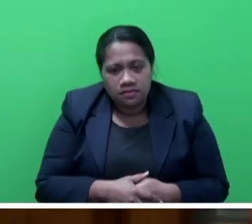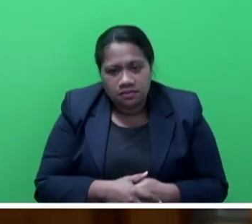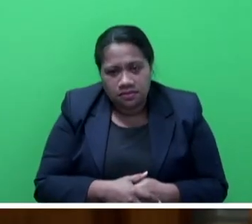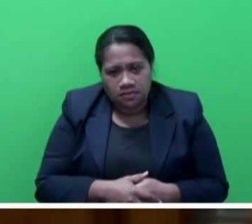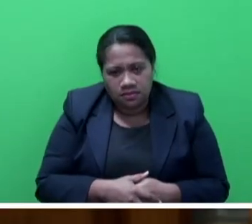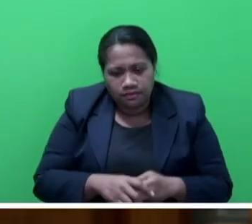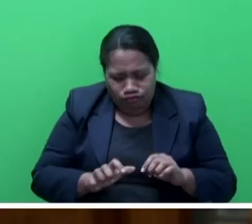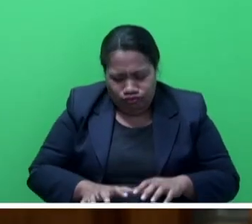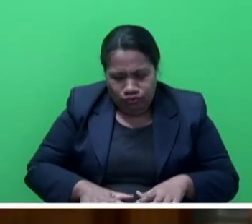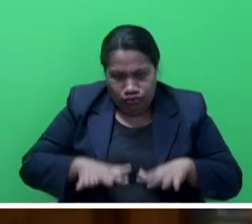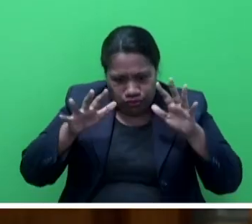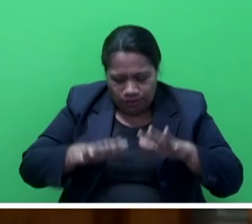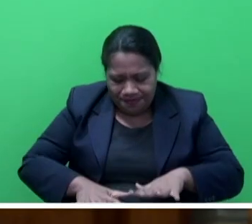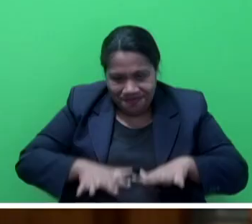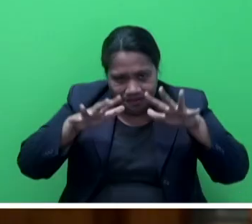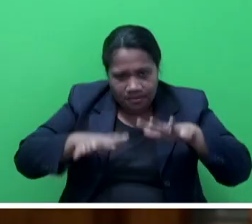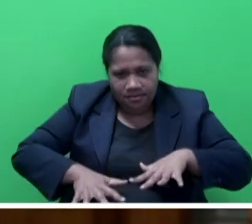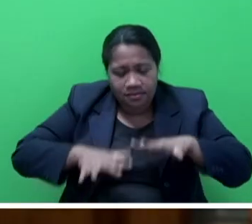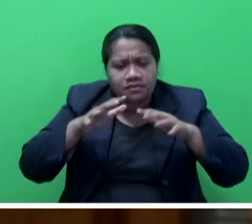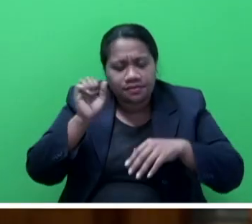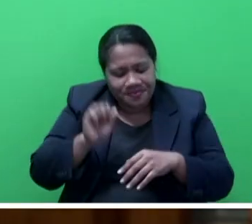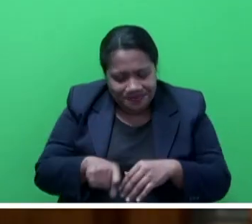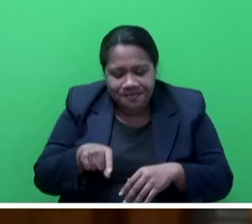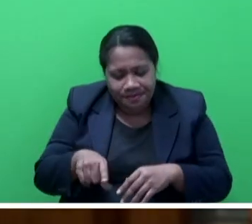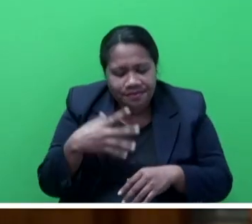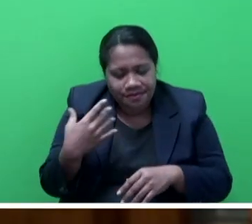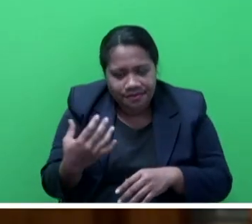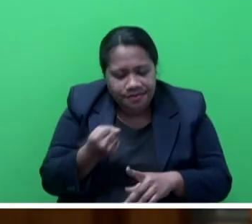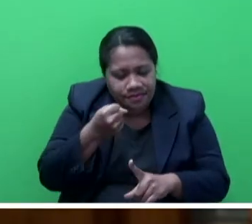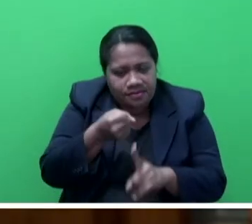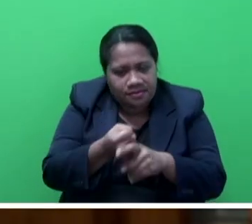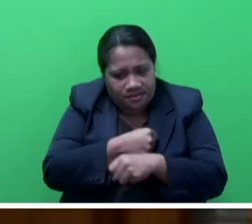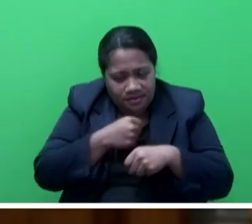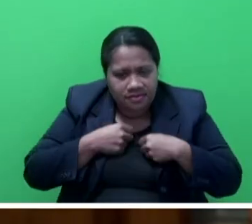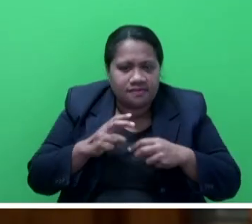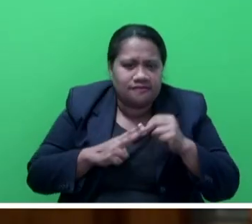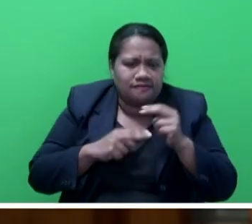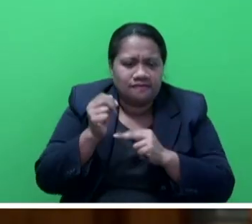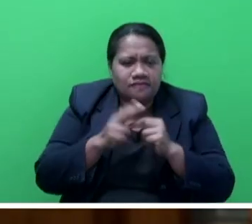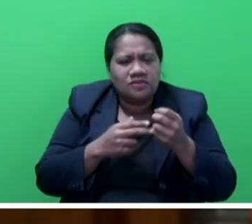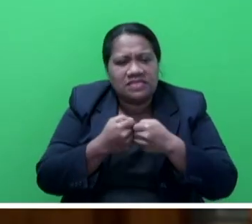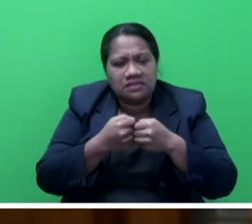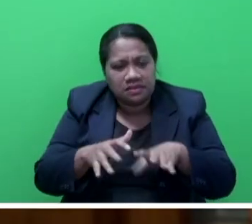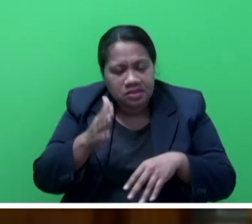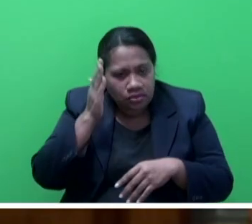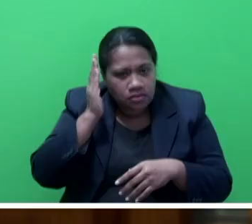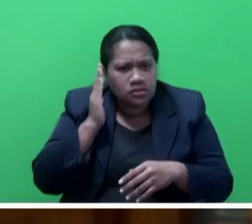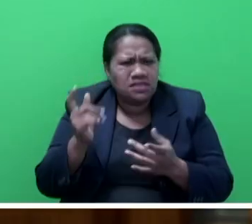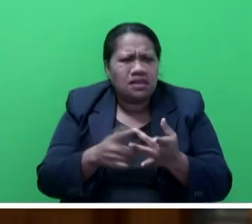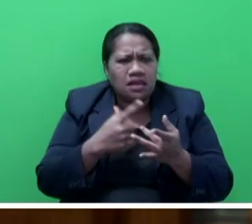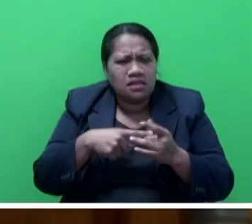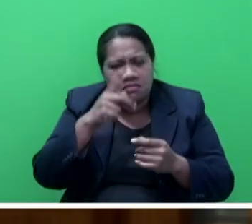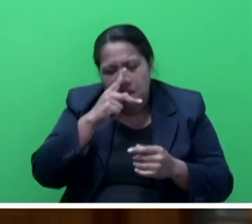flooding. And of course, these had impacts on our infrastructure. Infrastructure was damaged, schools and other public